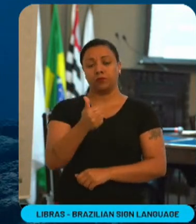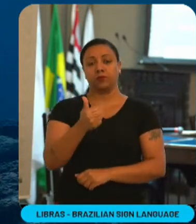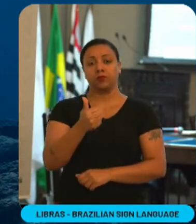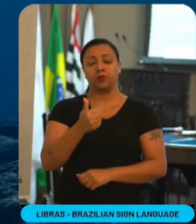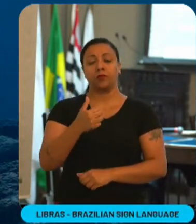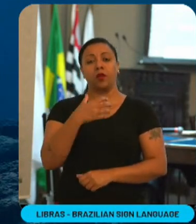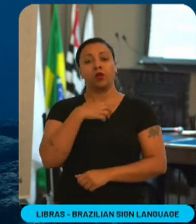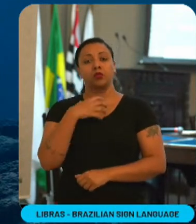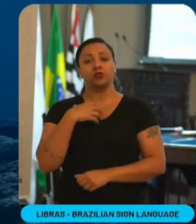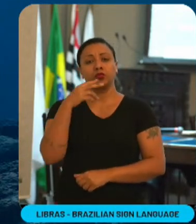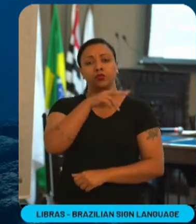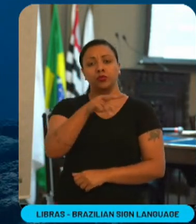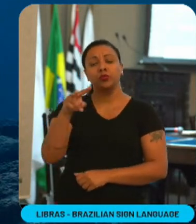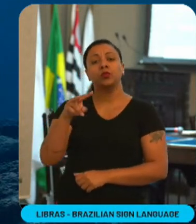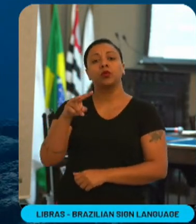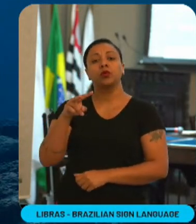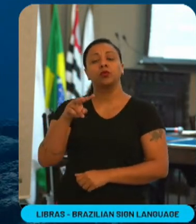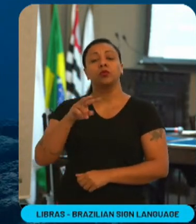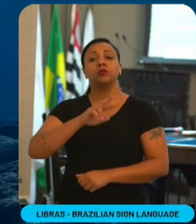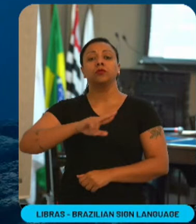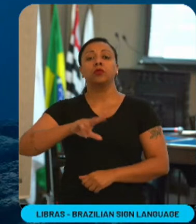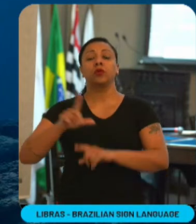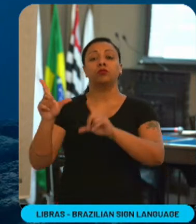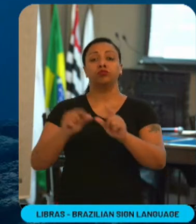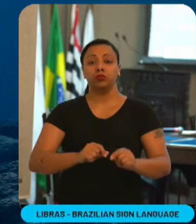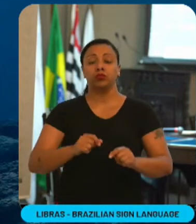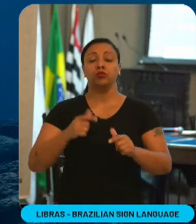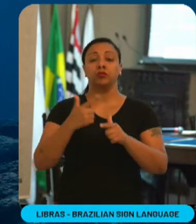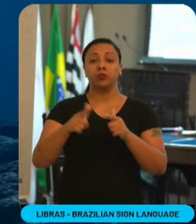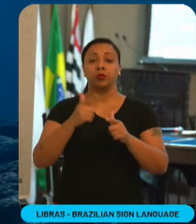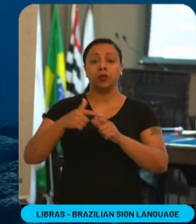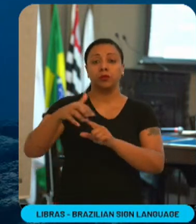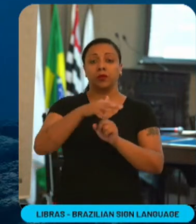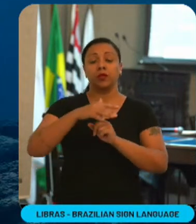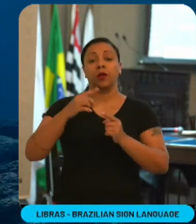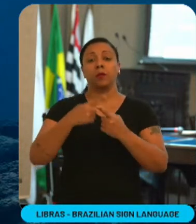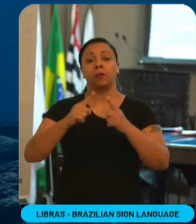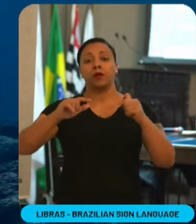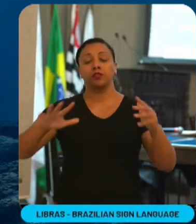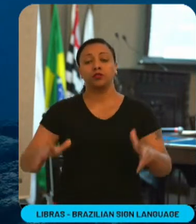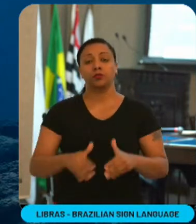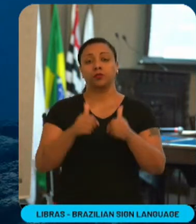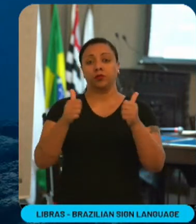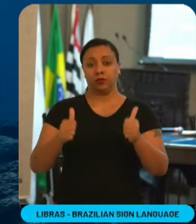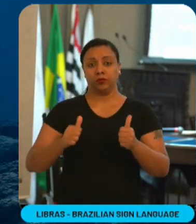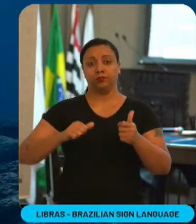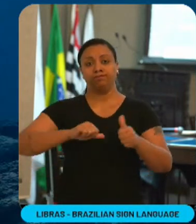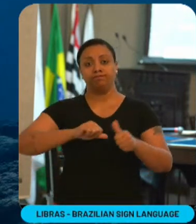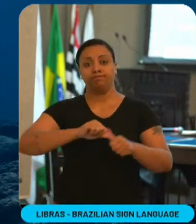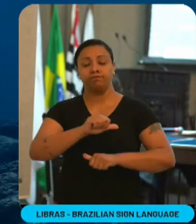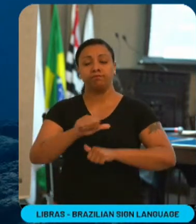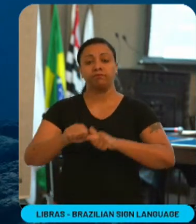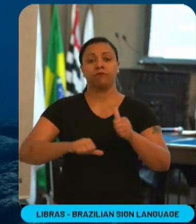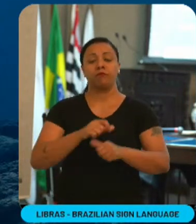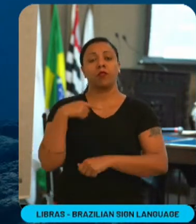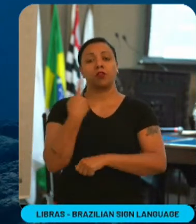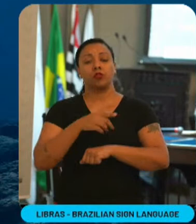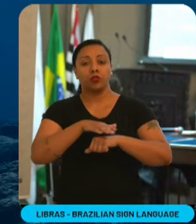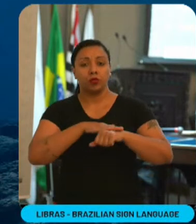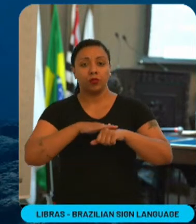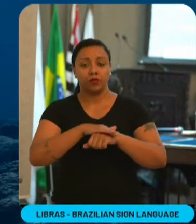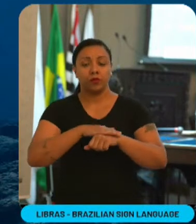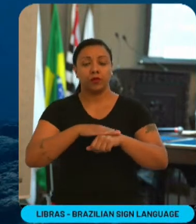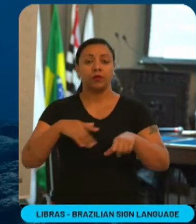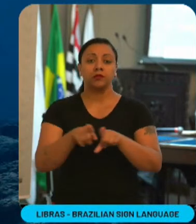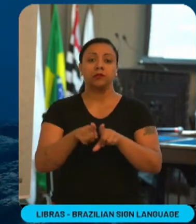be more effective, not only to mitigate the impact, but to restore in